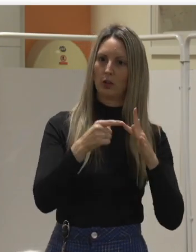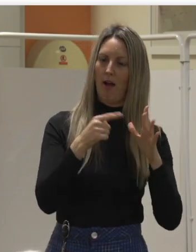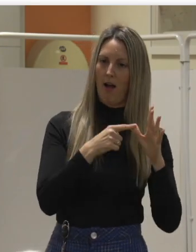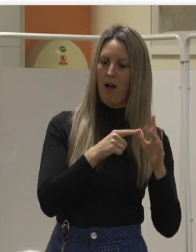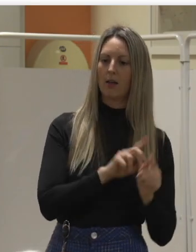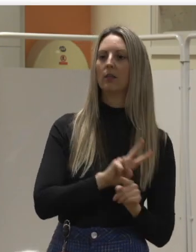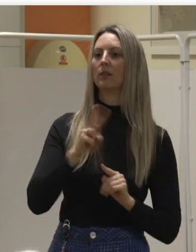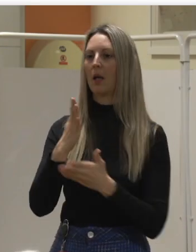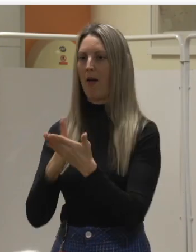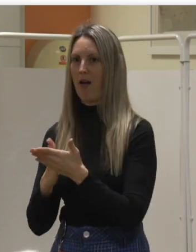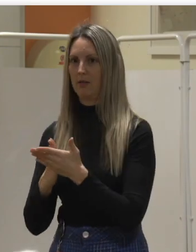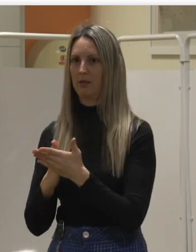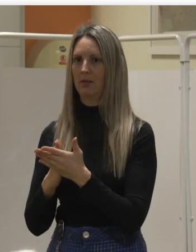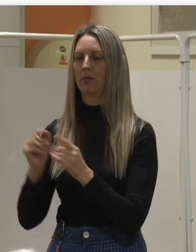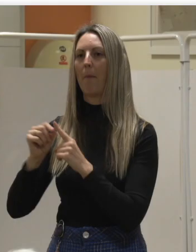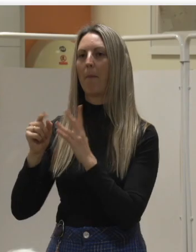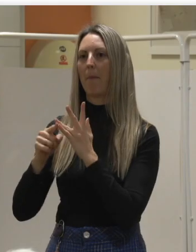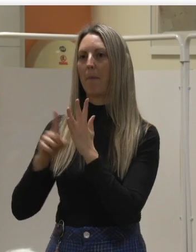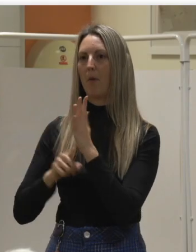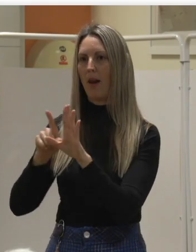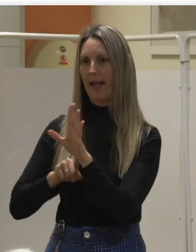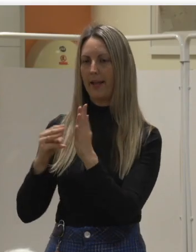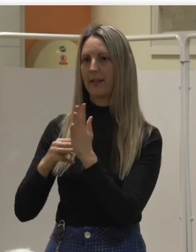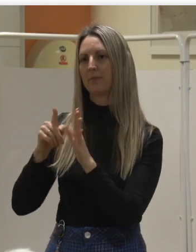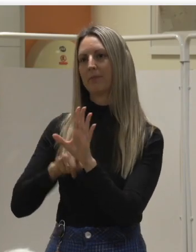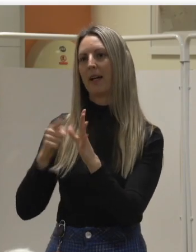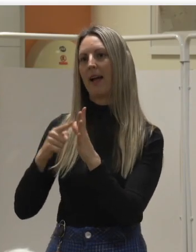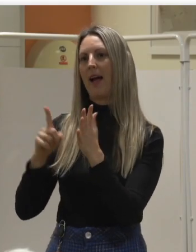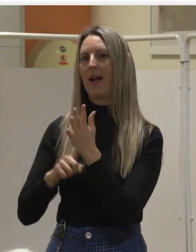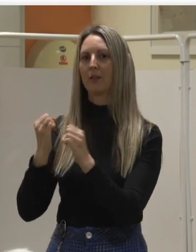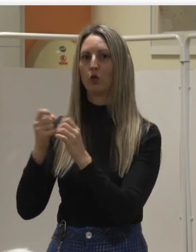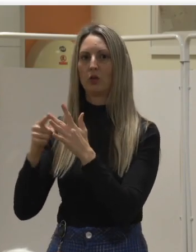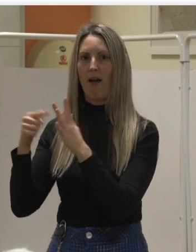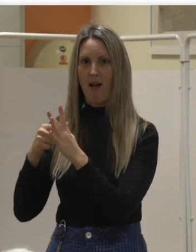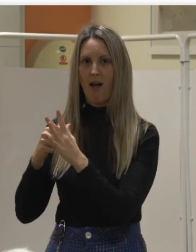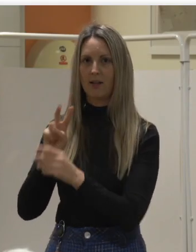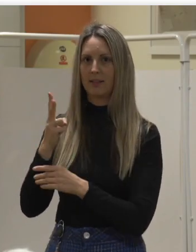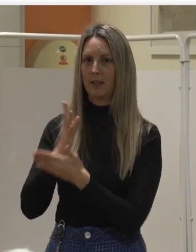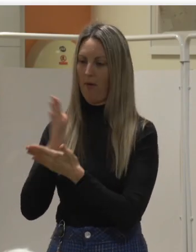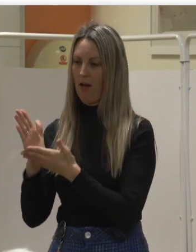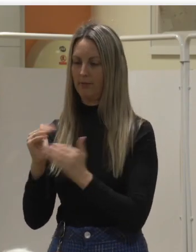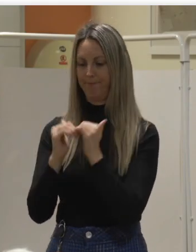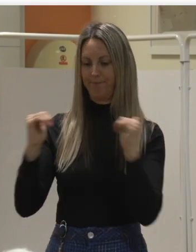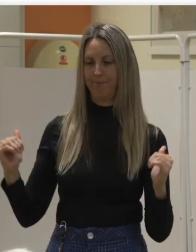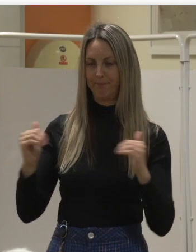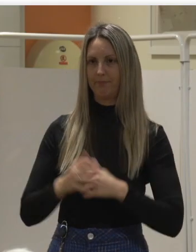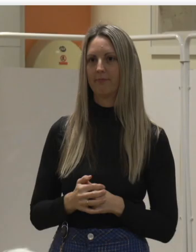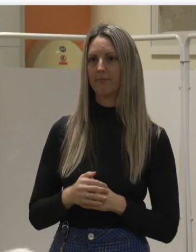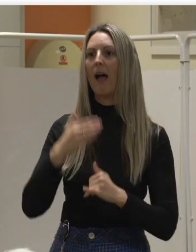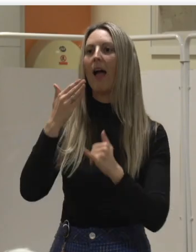on polymyalgia at the end, and then you also have opportunity to ask me questions at the end.